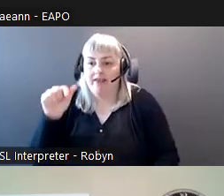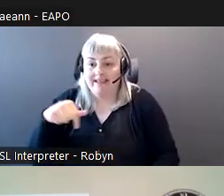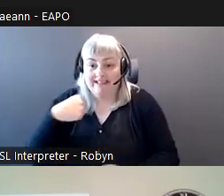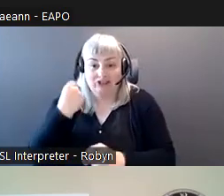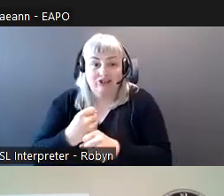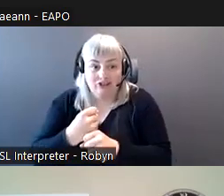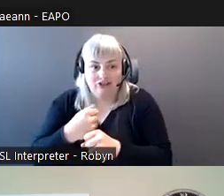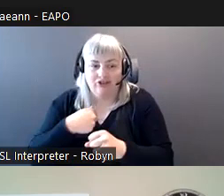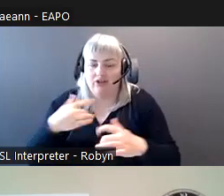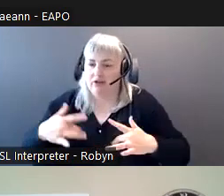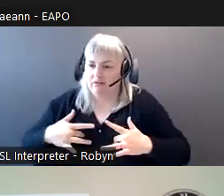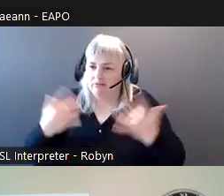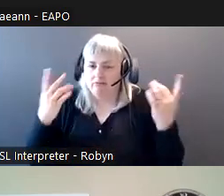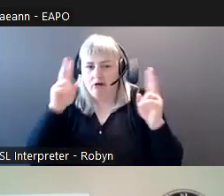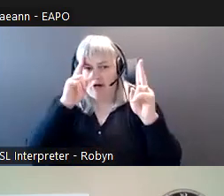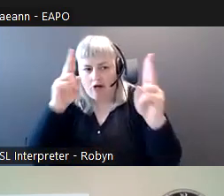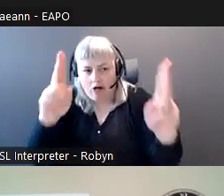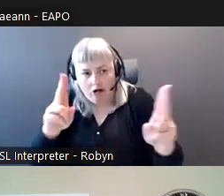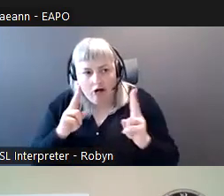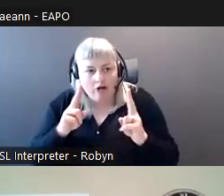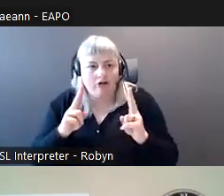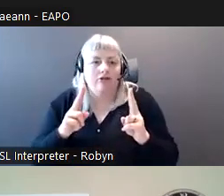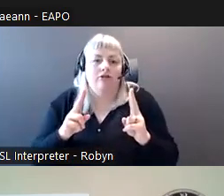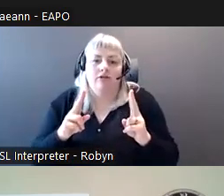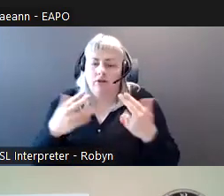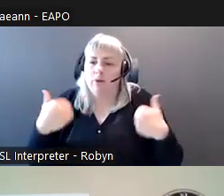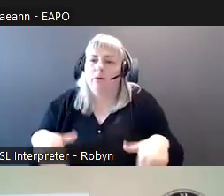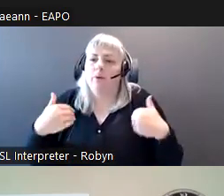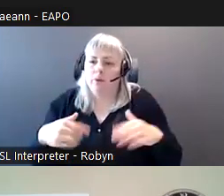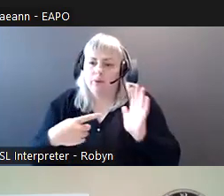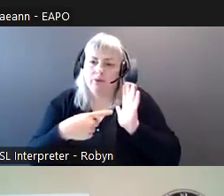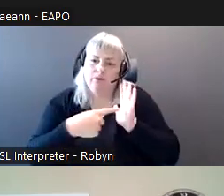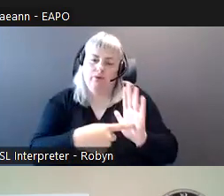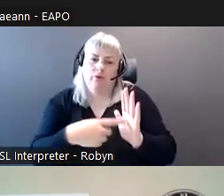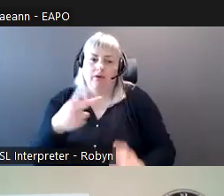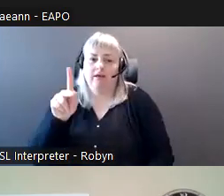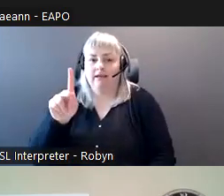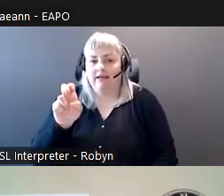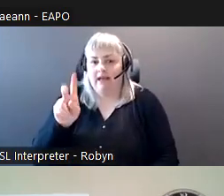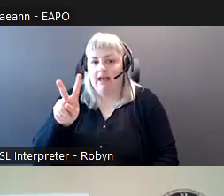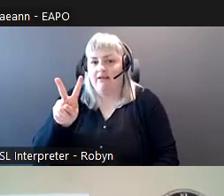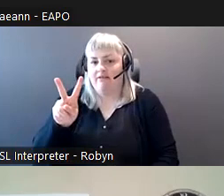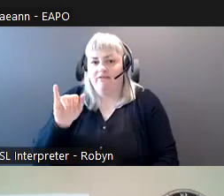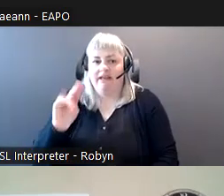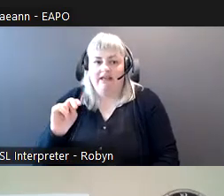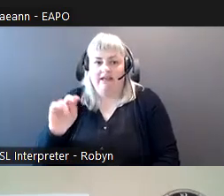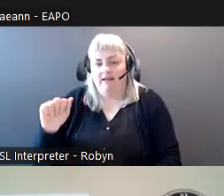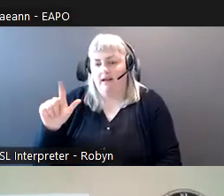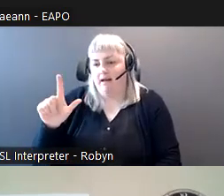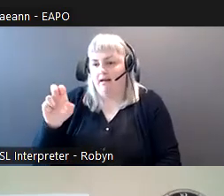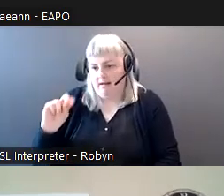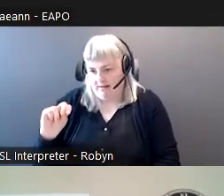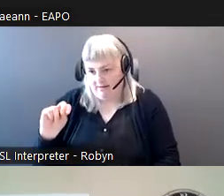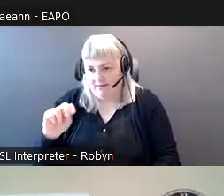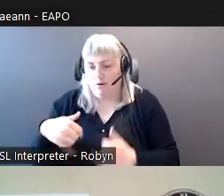am absolutely honored and as well as thrilled to highlight Kevin Allen. And he is